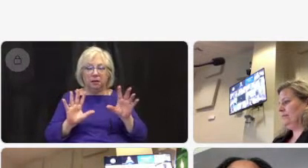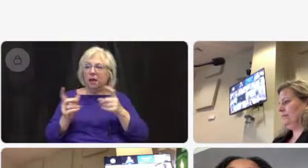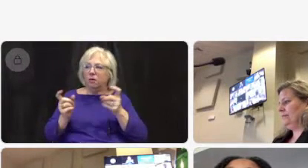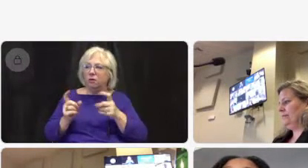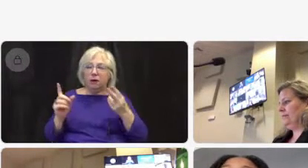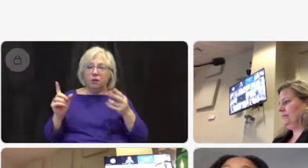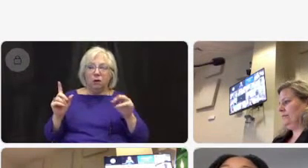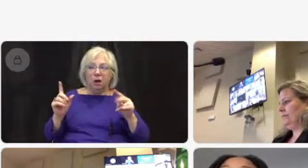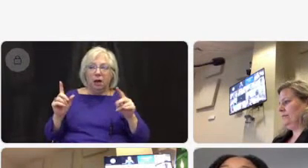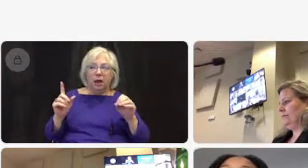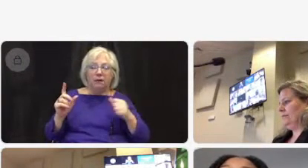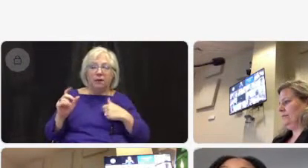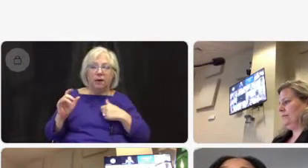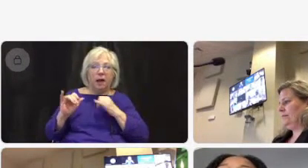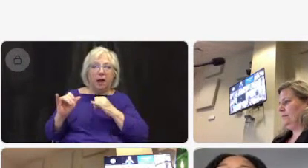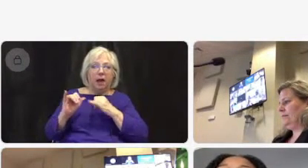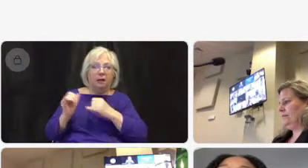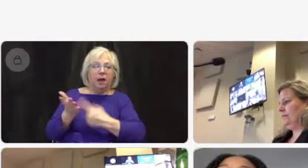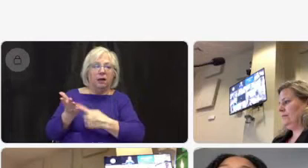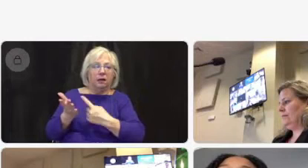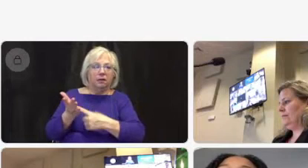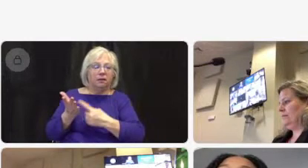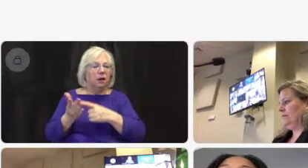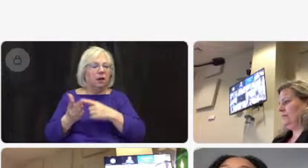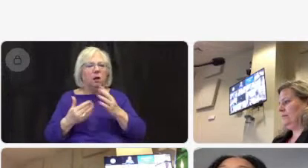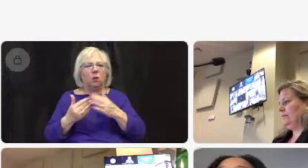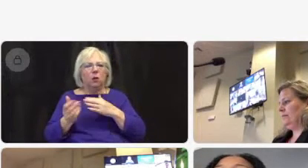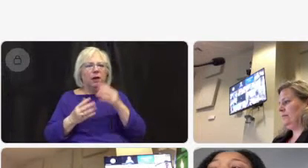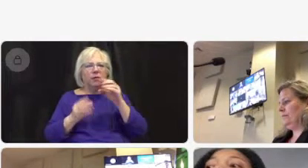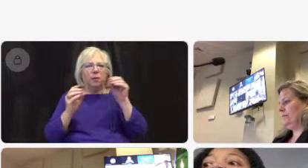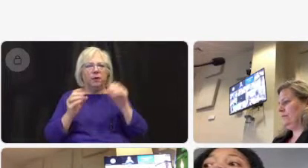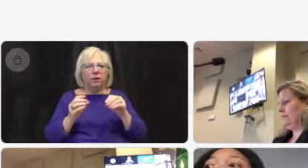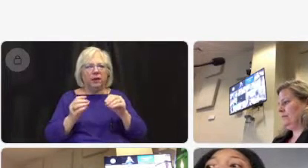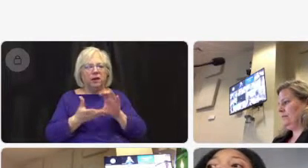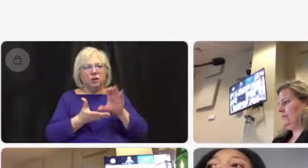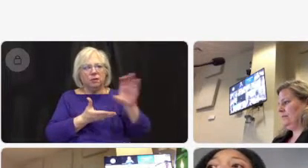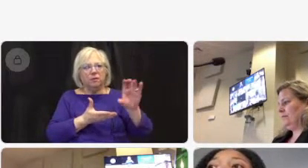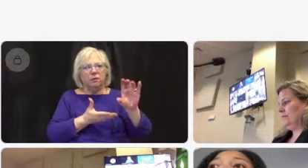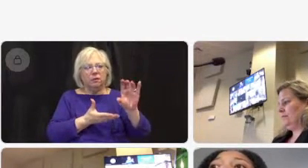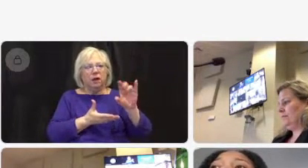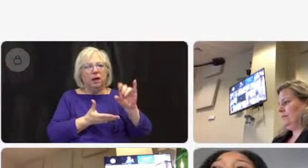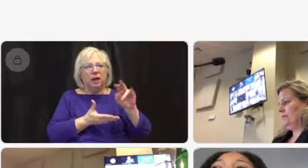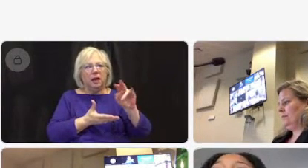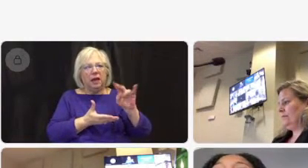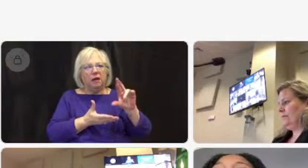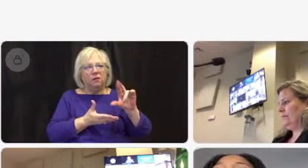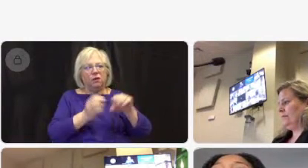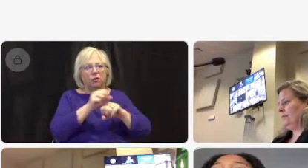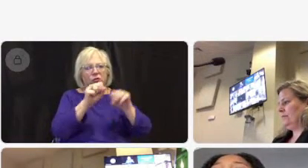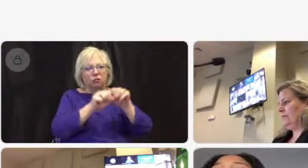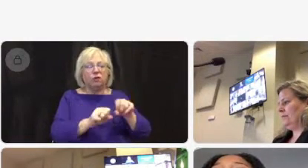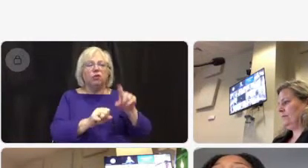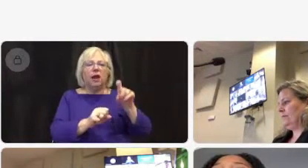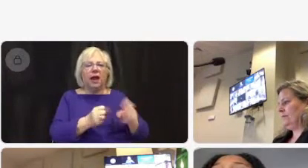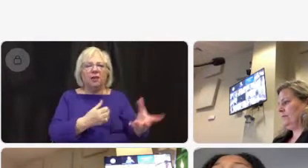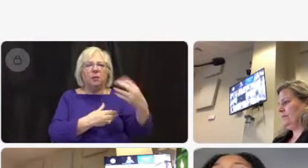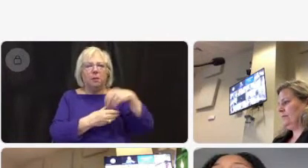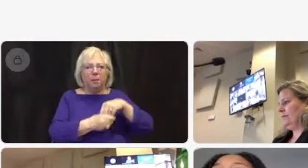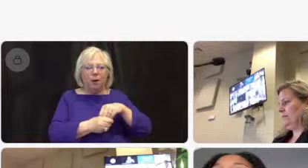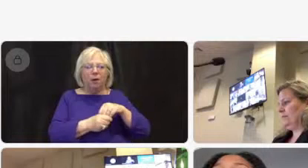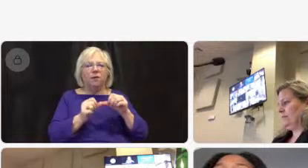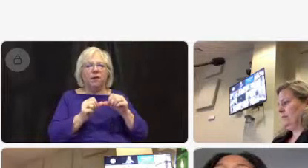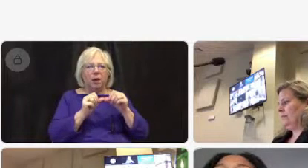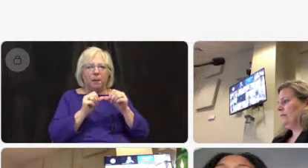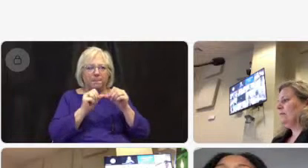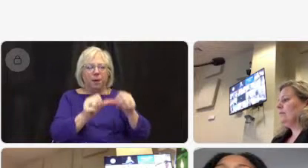do think from the whatever the percentage amount goes to infrastructure, it has to be a part of the permanent P